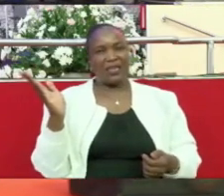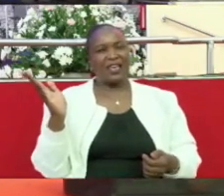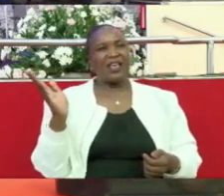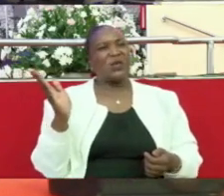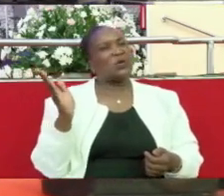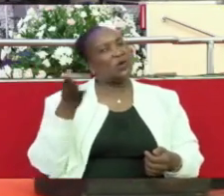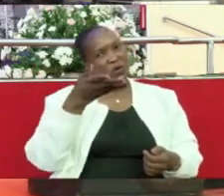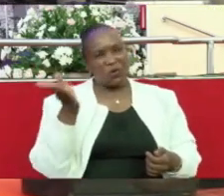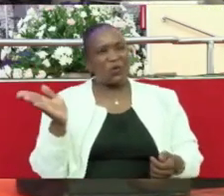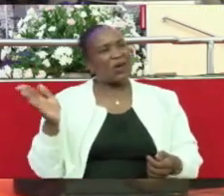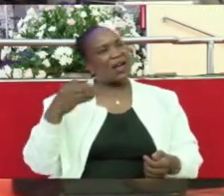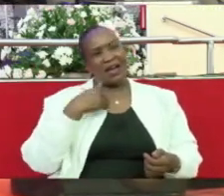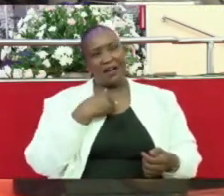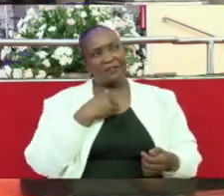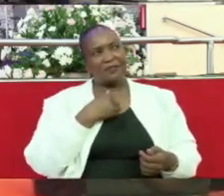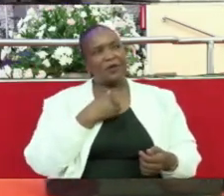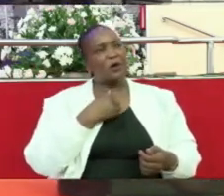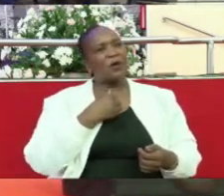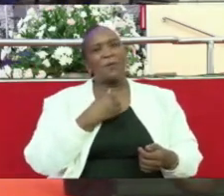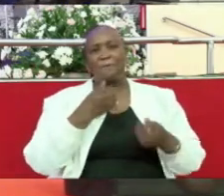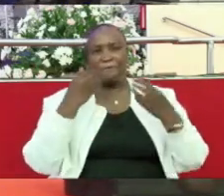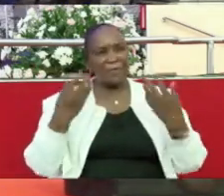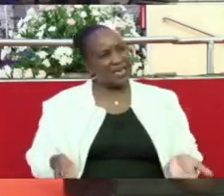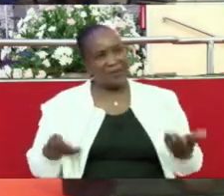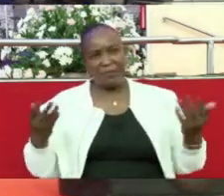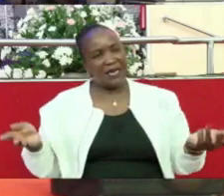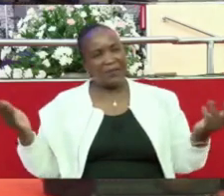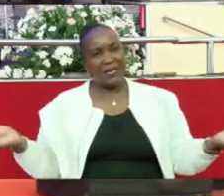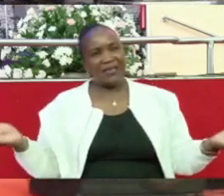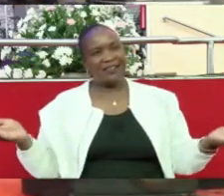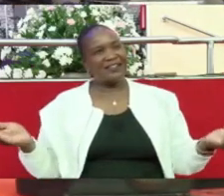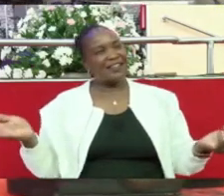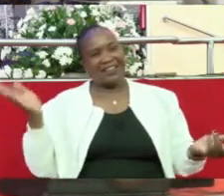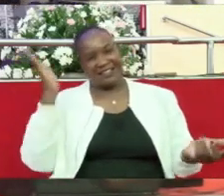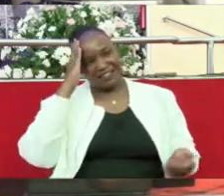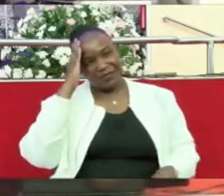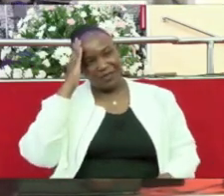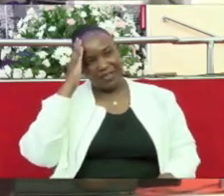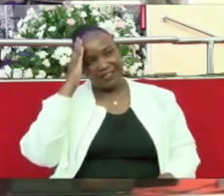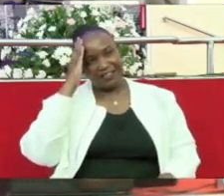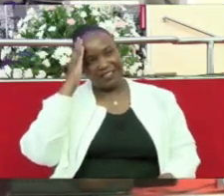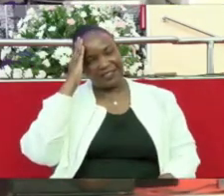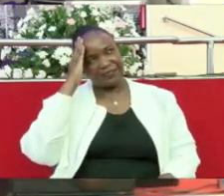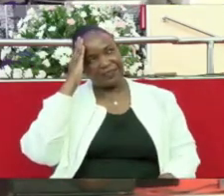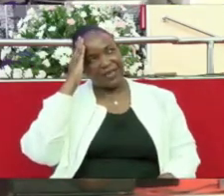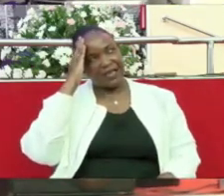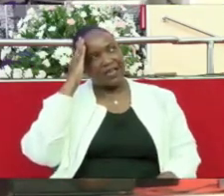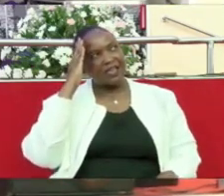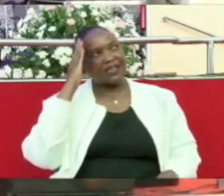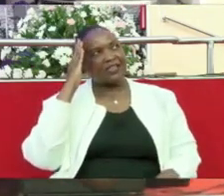When the Lord says I have good plans for you, that every other thing that comes your way